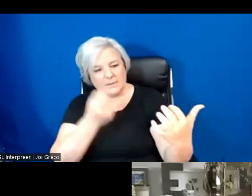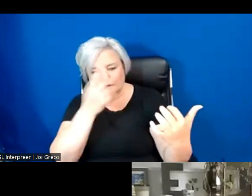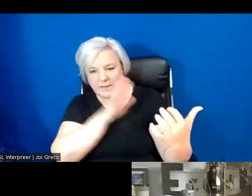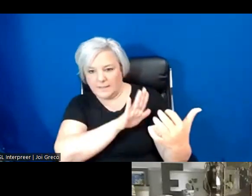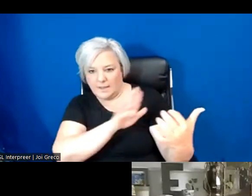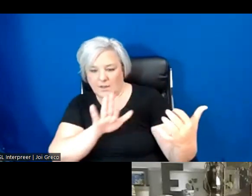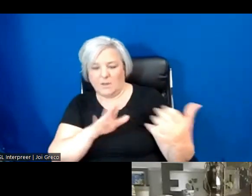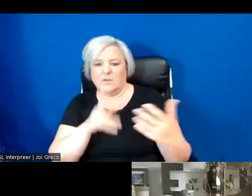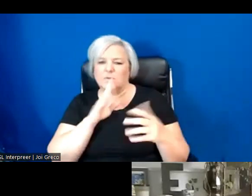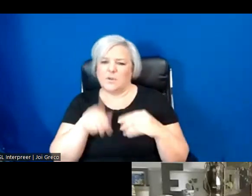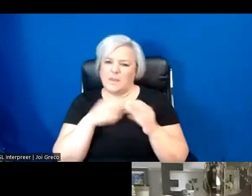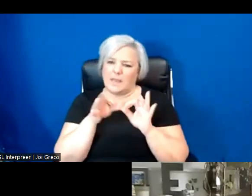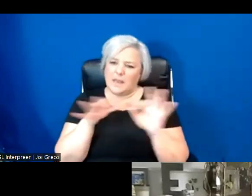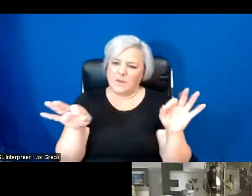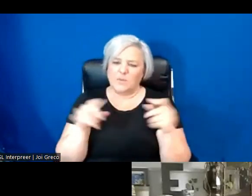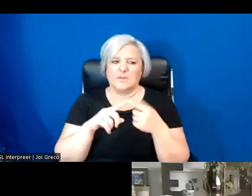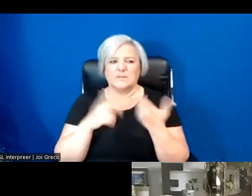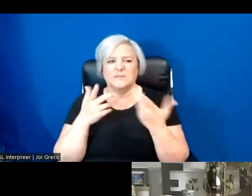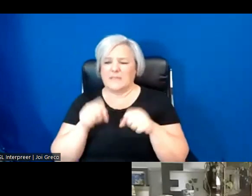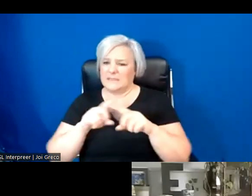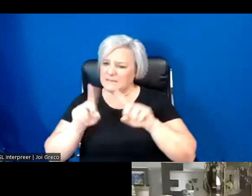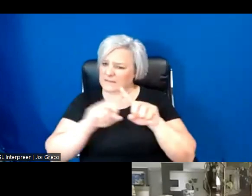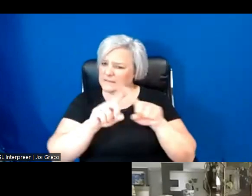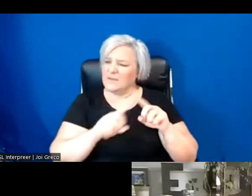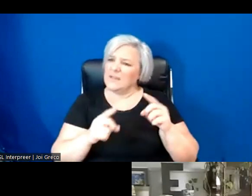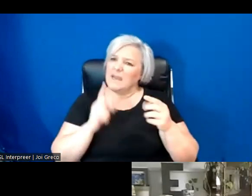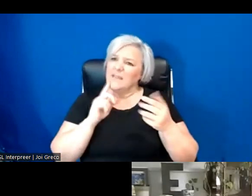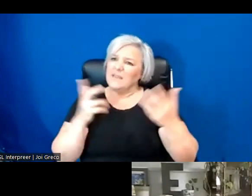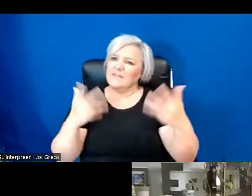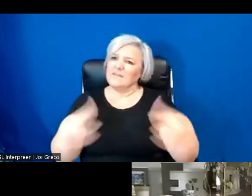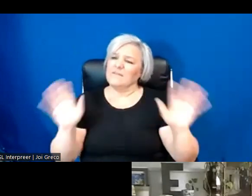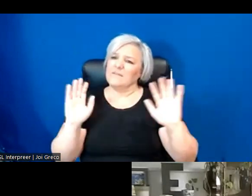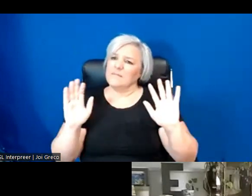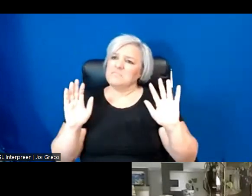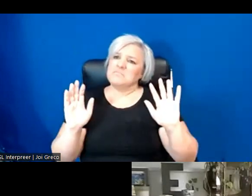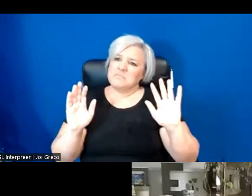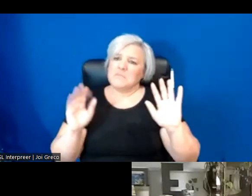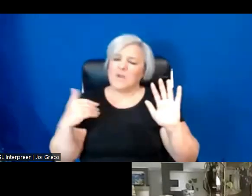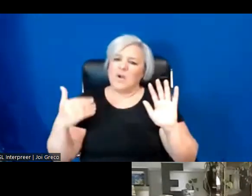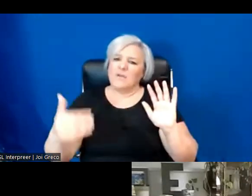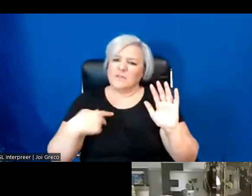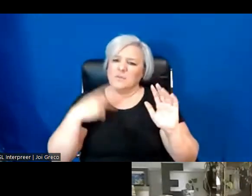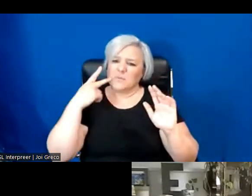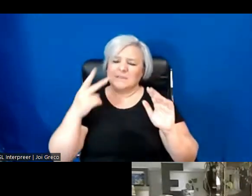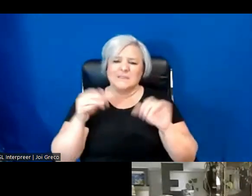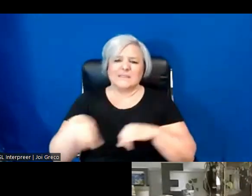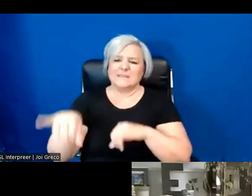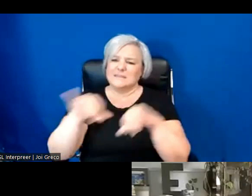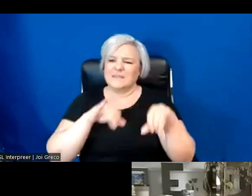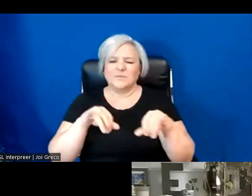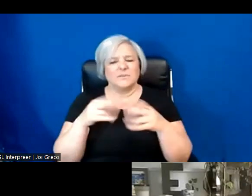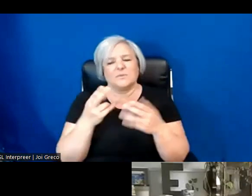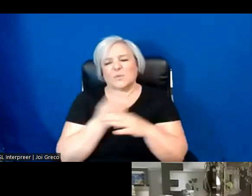about language and how language can be different. And at the end of the day, I think it often is that we're saying the same thing. We're just using